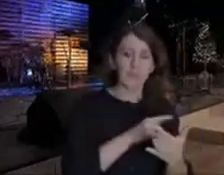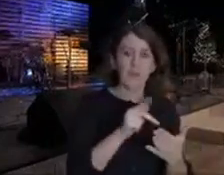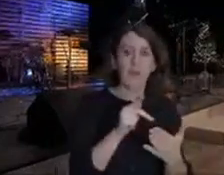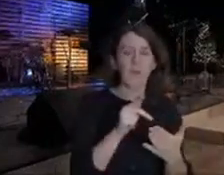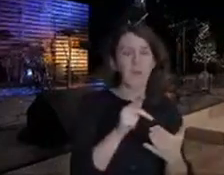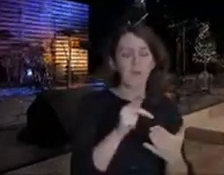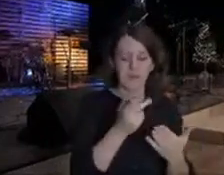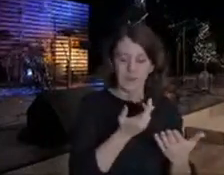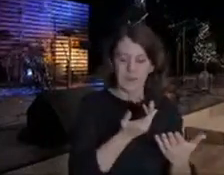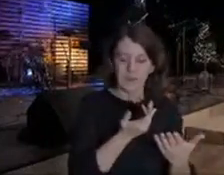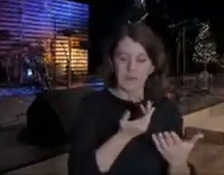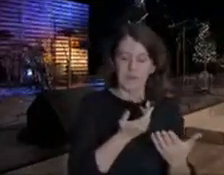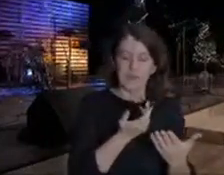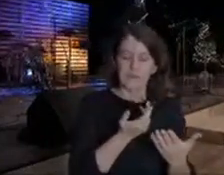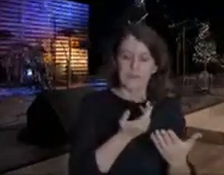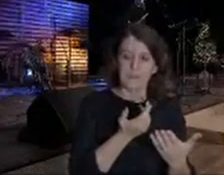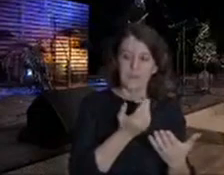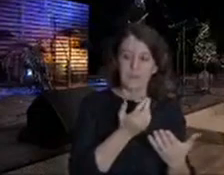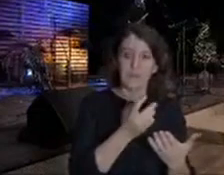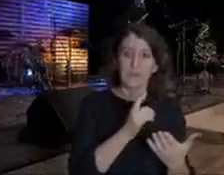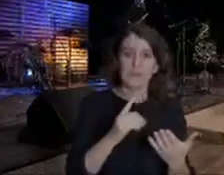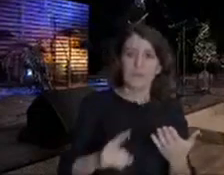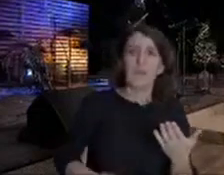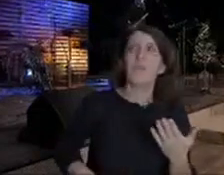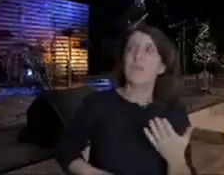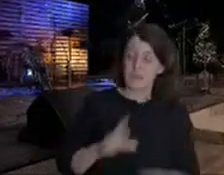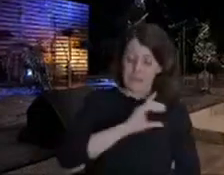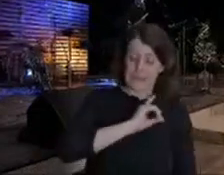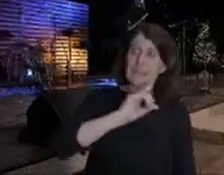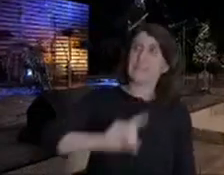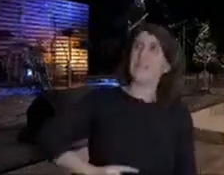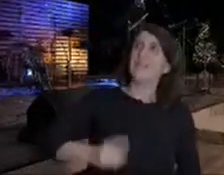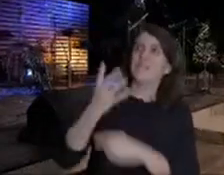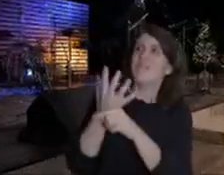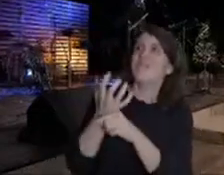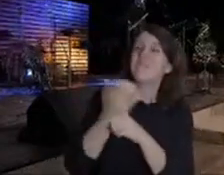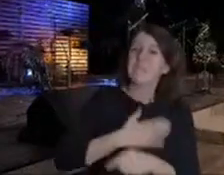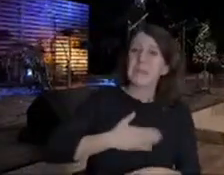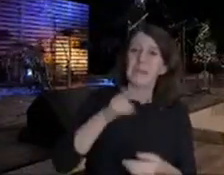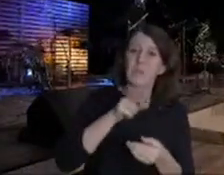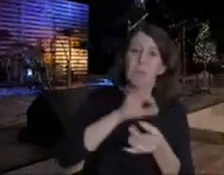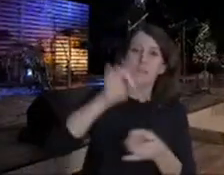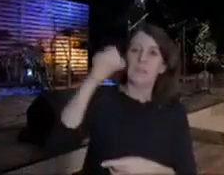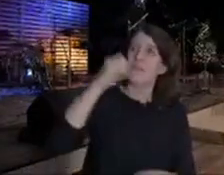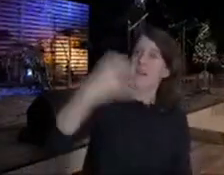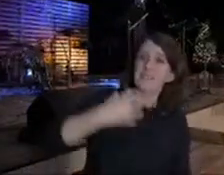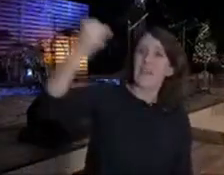kind of this overlooked line, and where David is essentially begging that the Holy Spirit would not be taken from